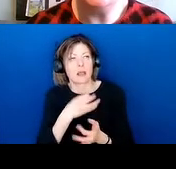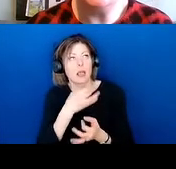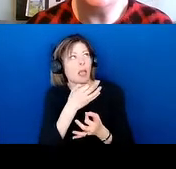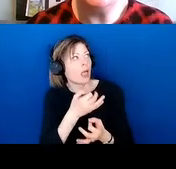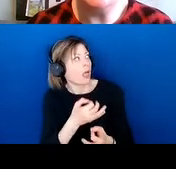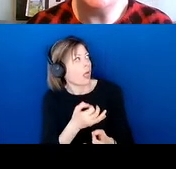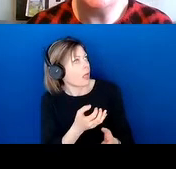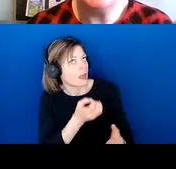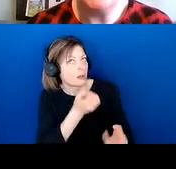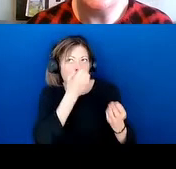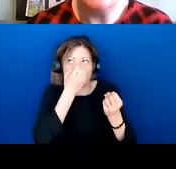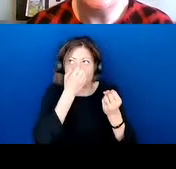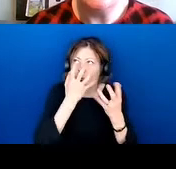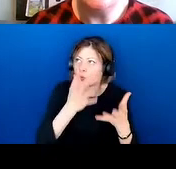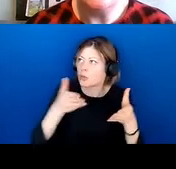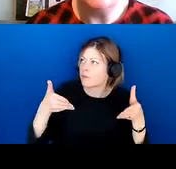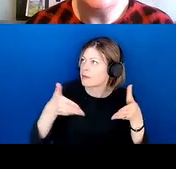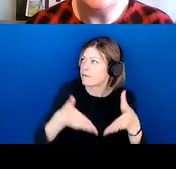vale.